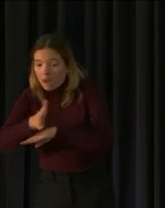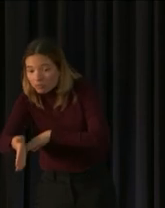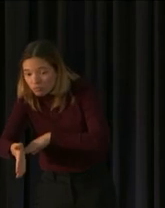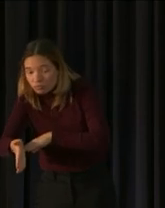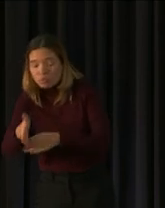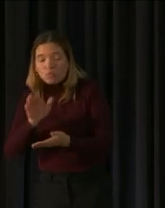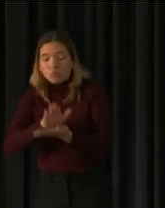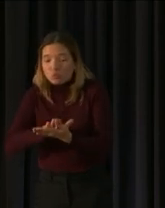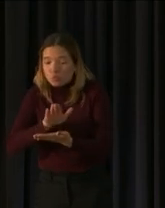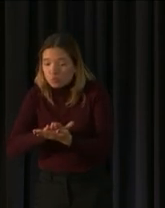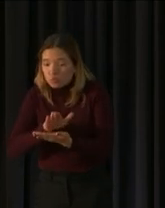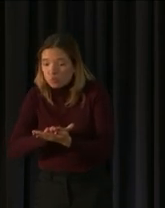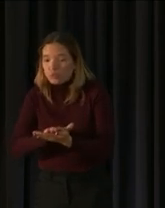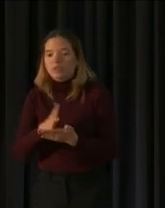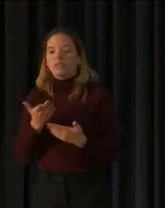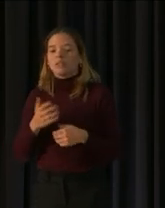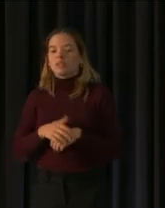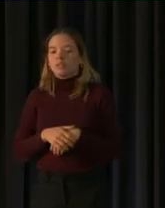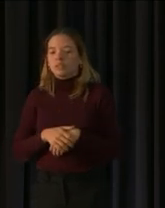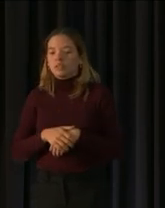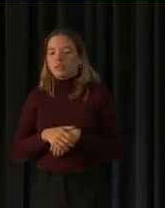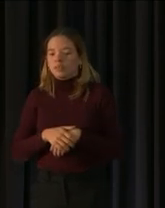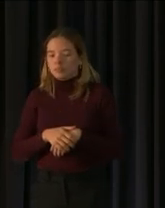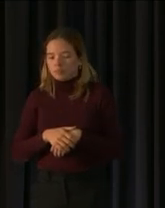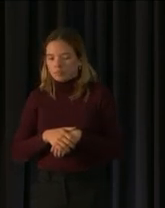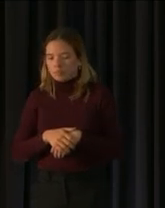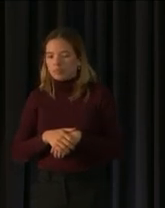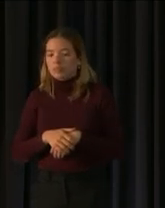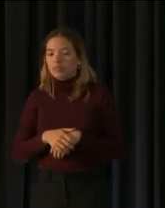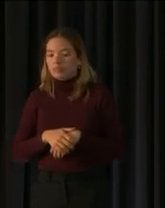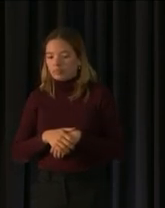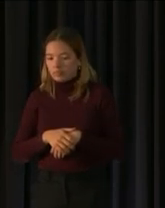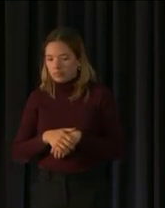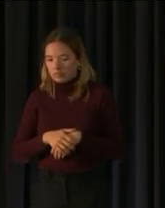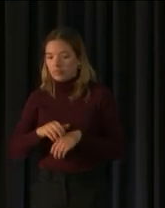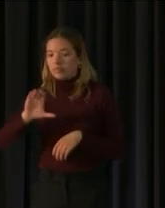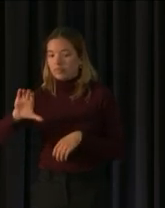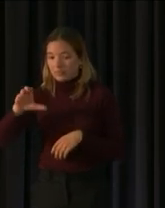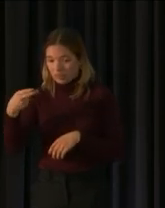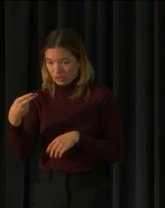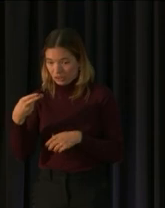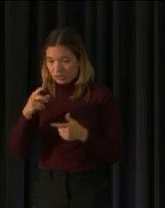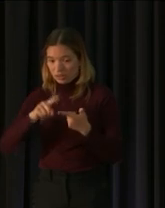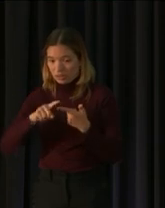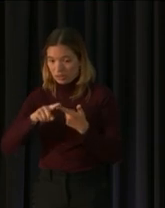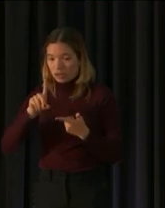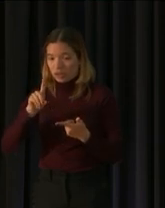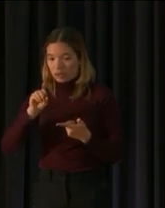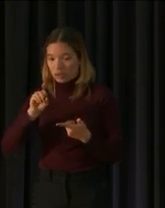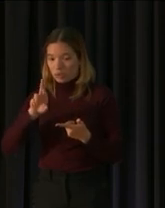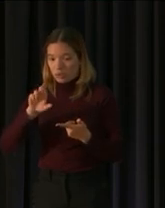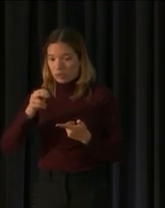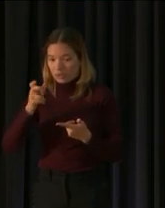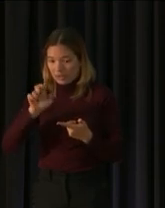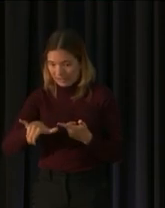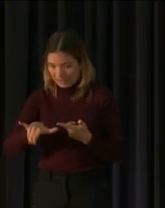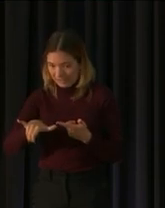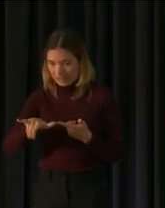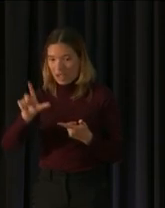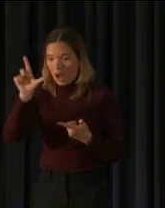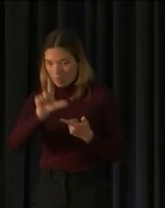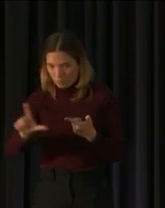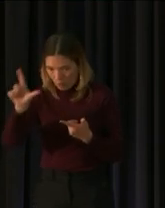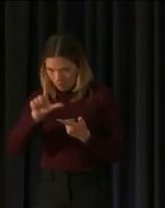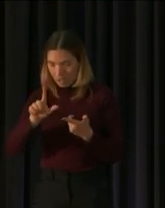also one of our recreation centers. So thank you so much for your attention and your questions this evening. Thank you.